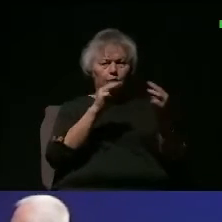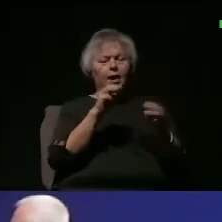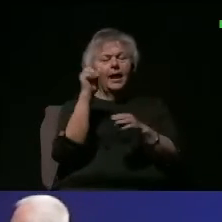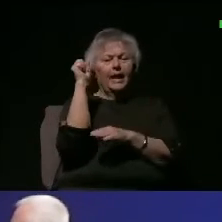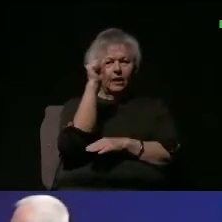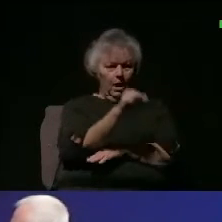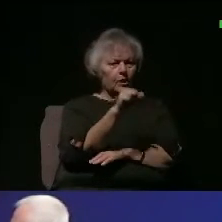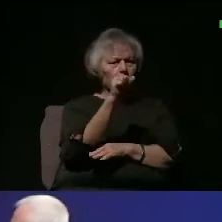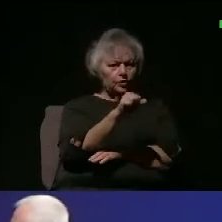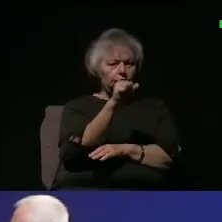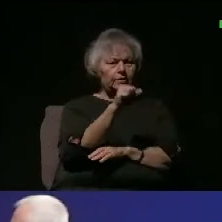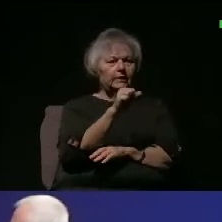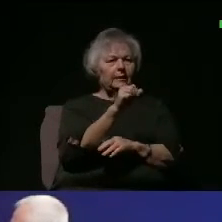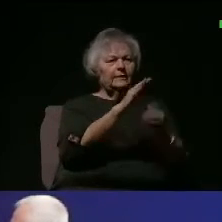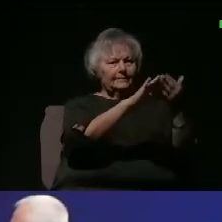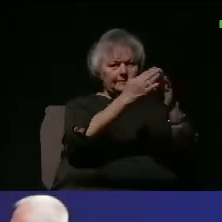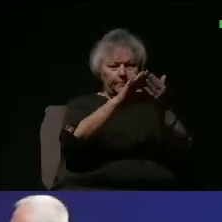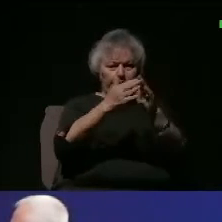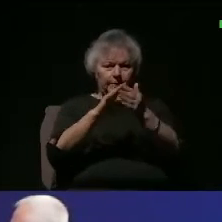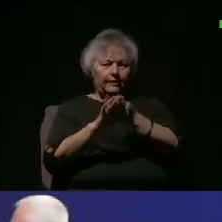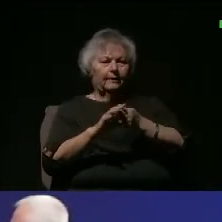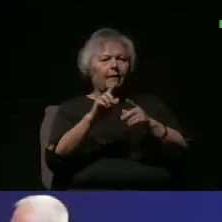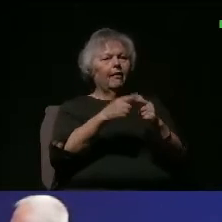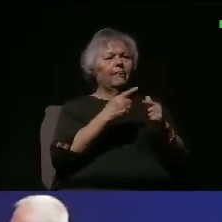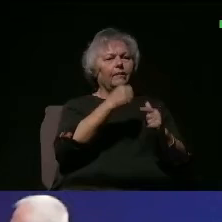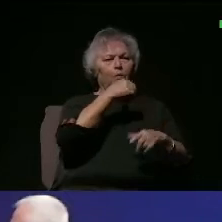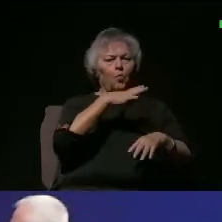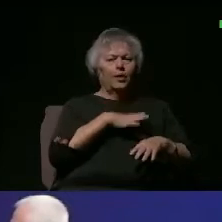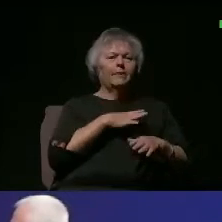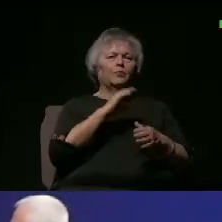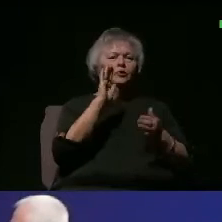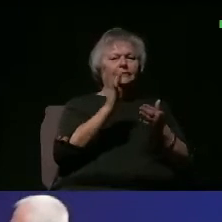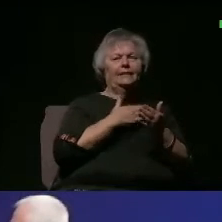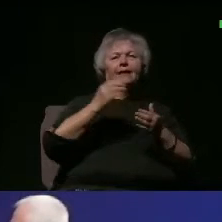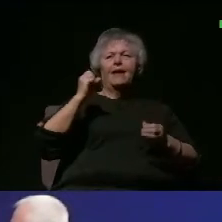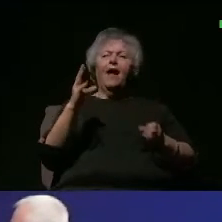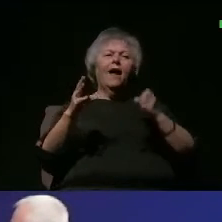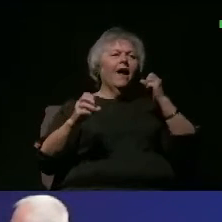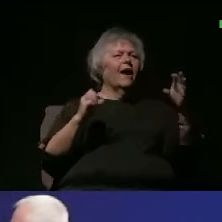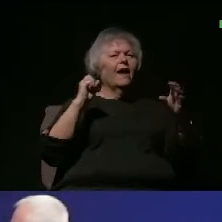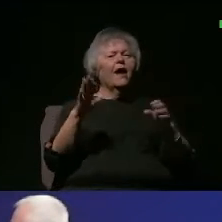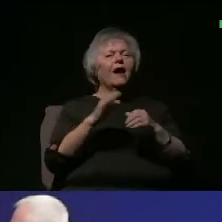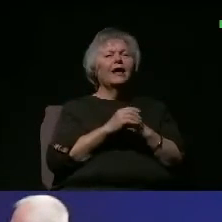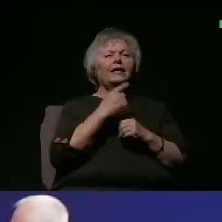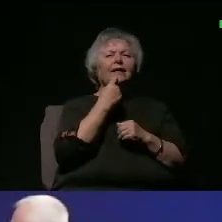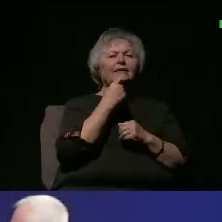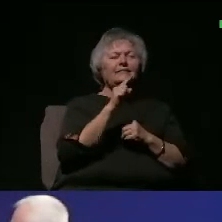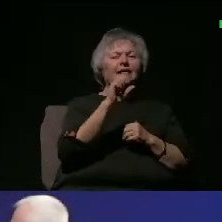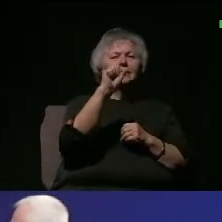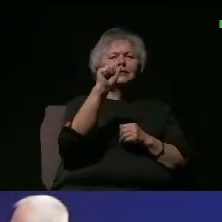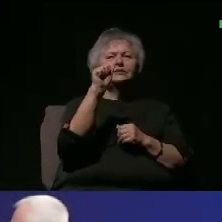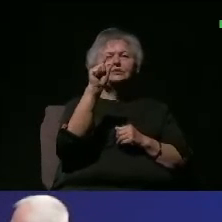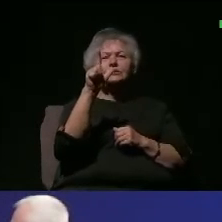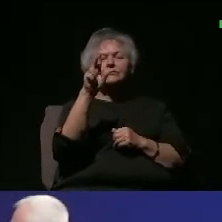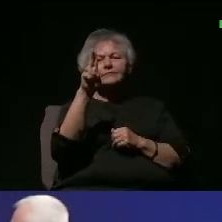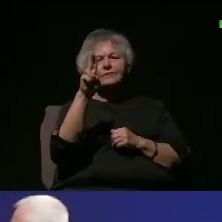there were a group of women that began to sing a little song. And that song went something like, Saul has slain his thousands, and David